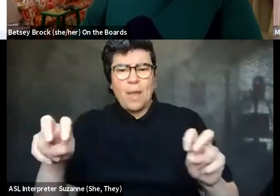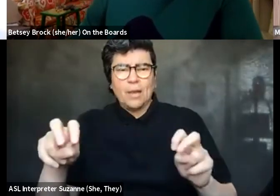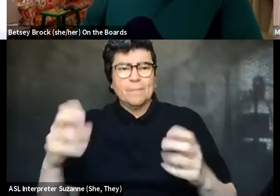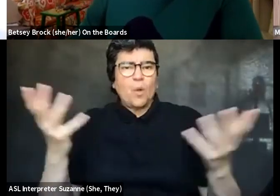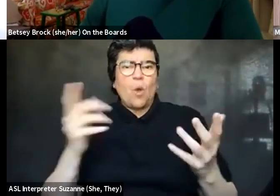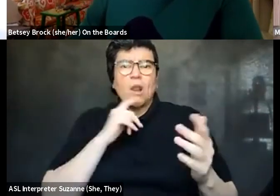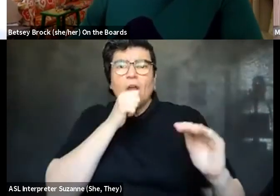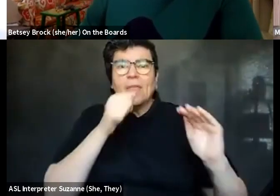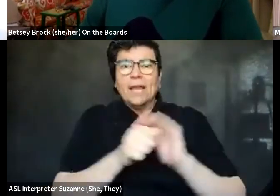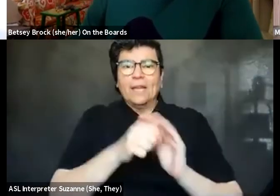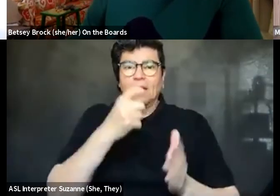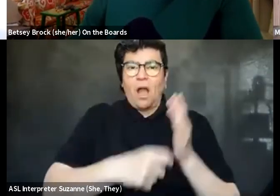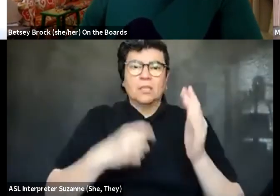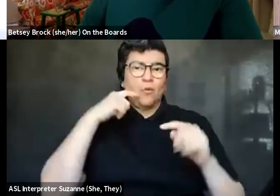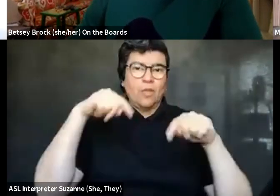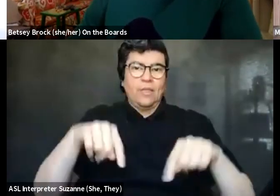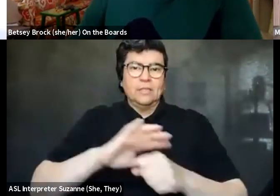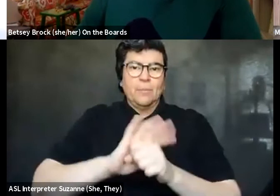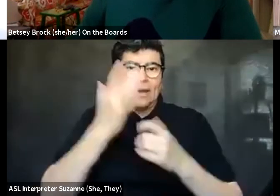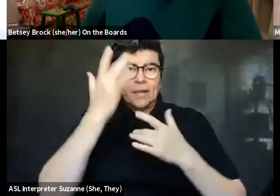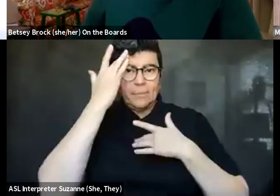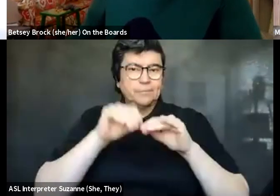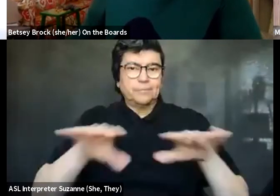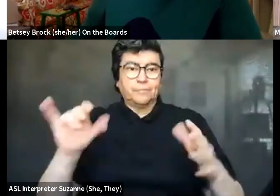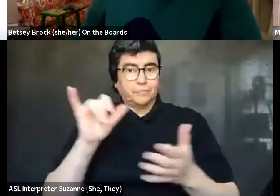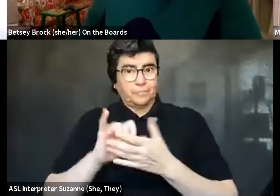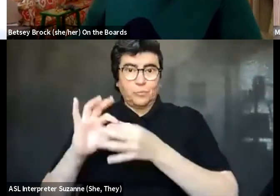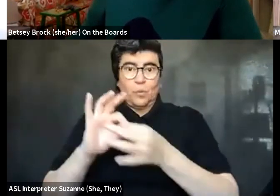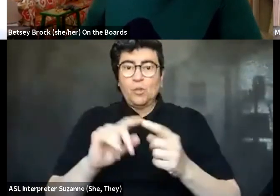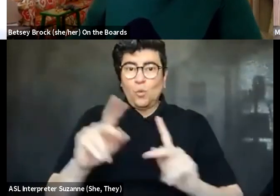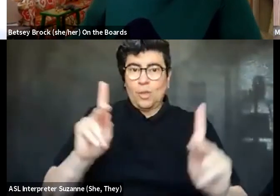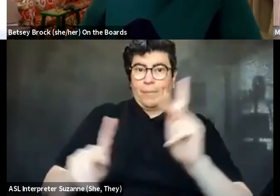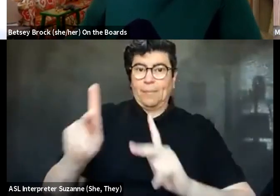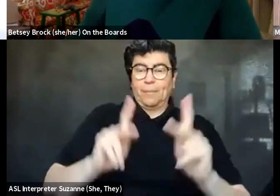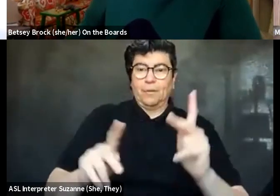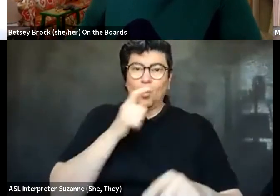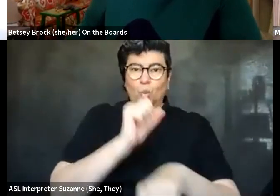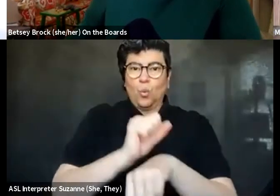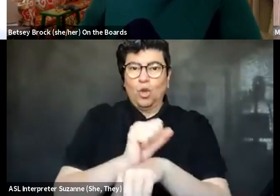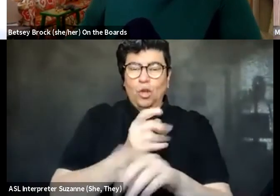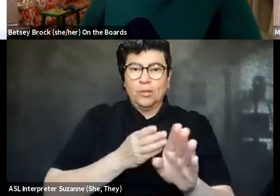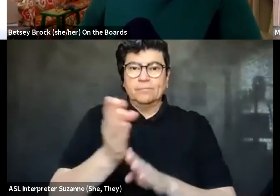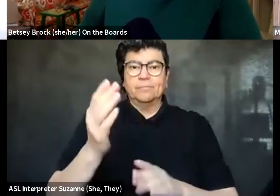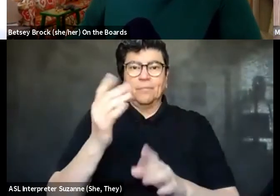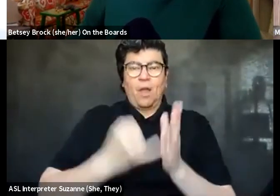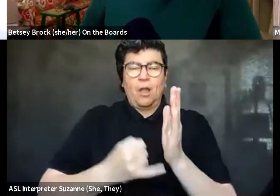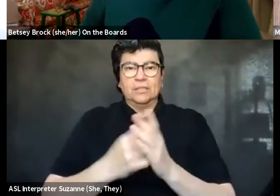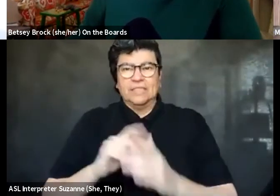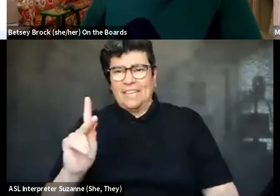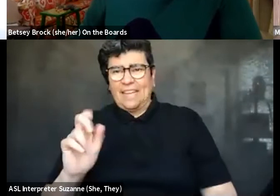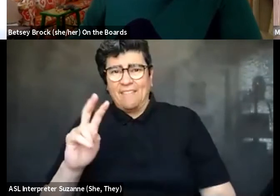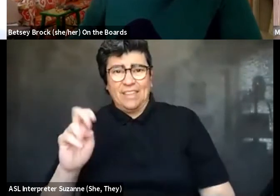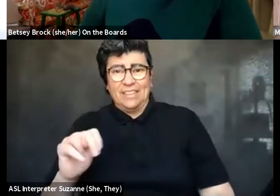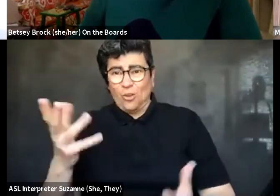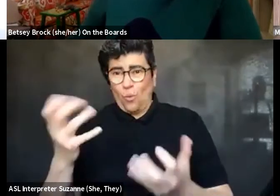hidden costs of this pandemic? I mean, those relate to the people. I don't know, Kevin, did you want to share anything on that, since I didn't give you a chance on the